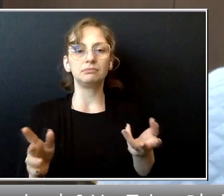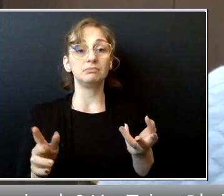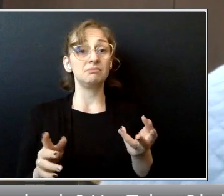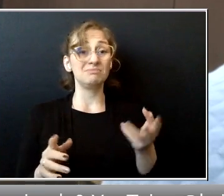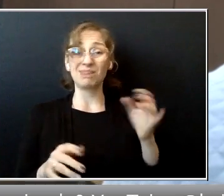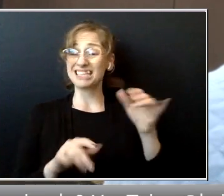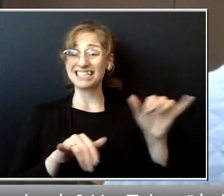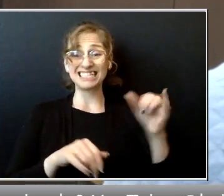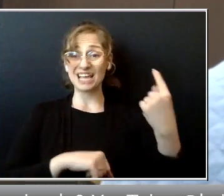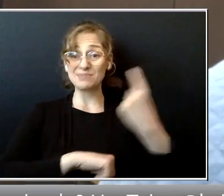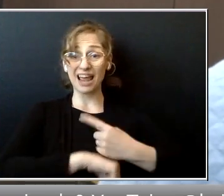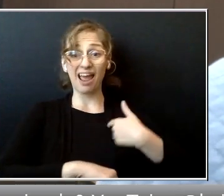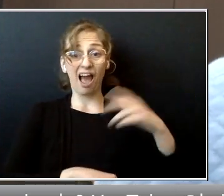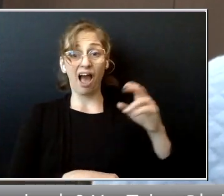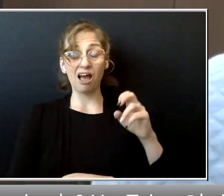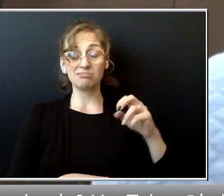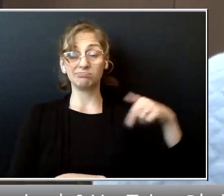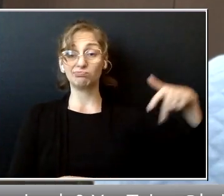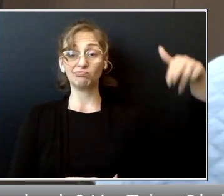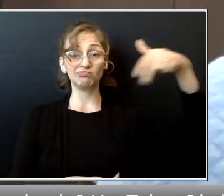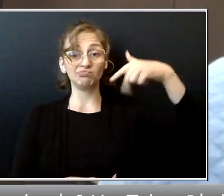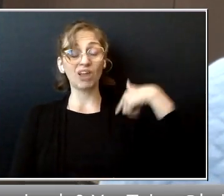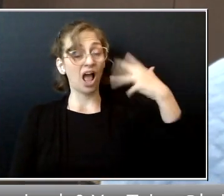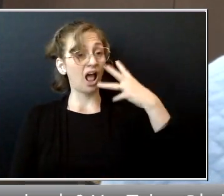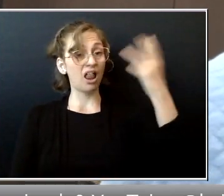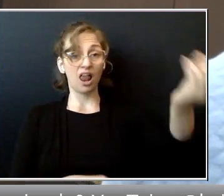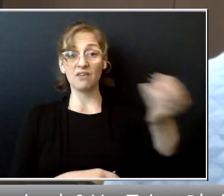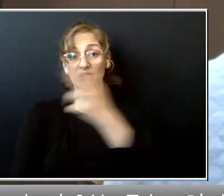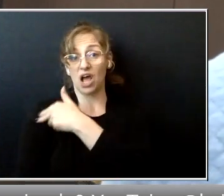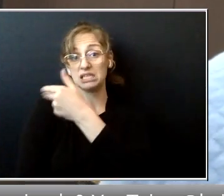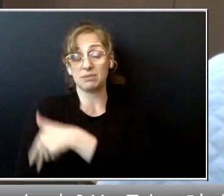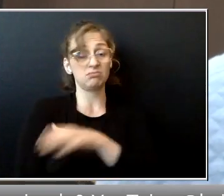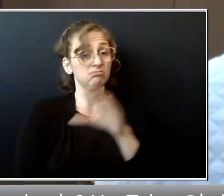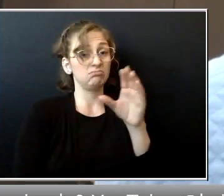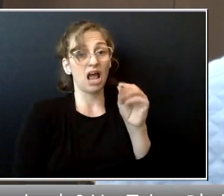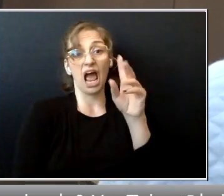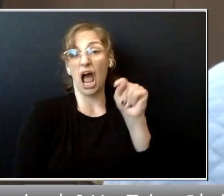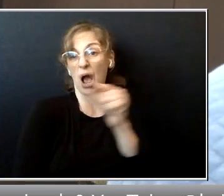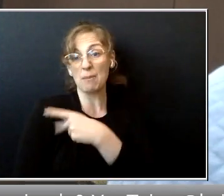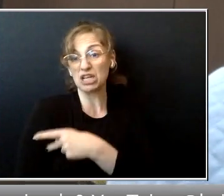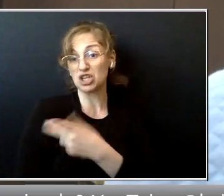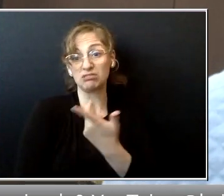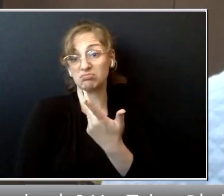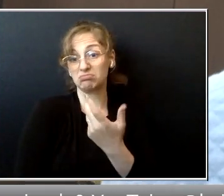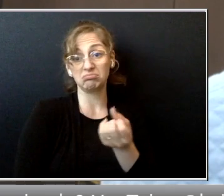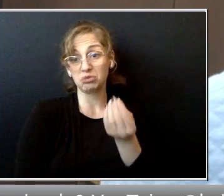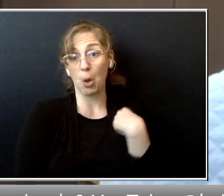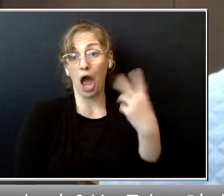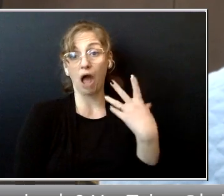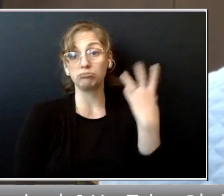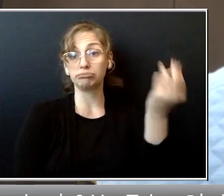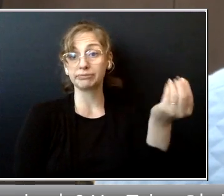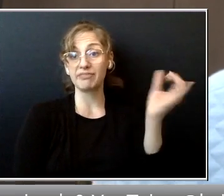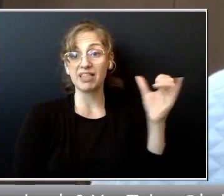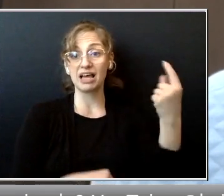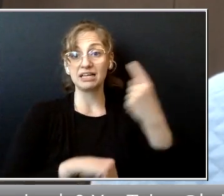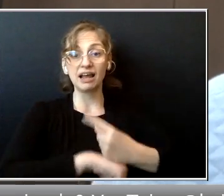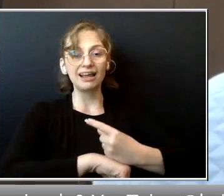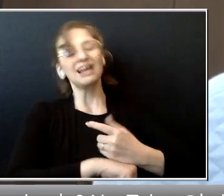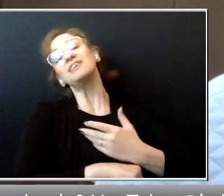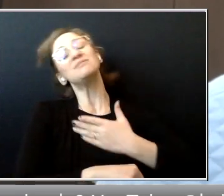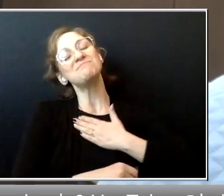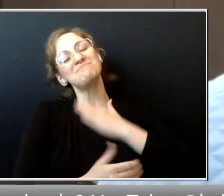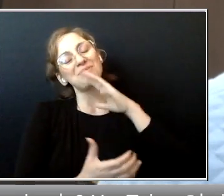same day. I walked out of the hospital. It was an outpatient procedure, and, with some care of my wife and